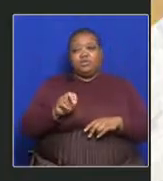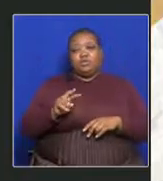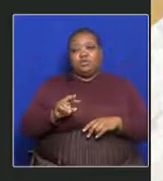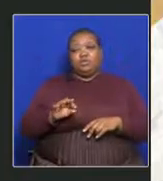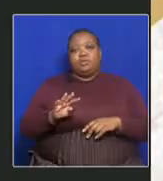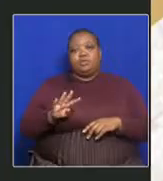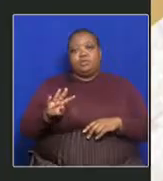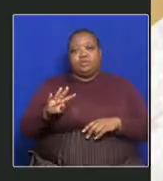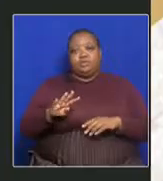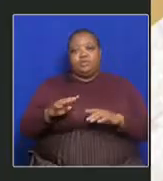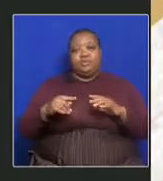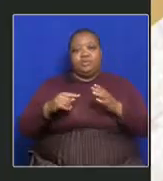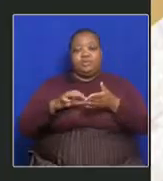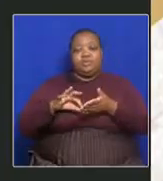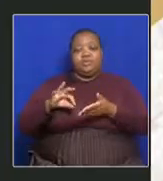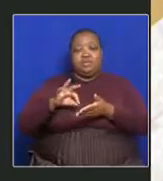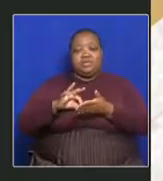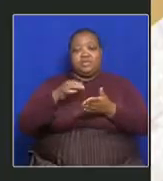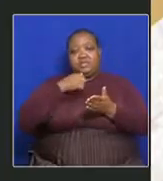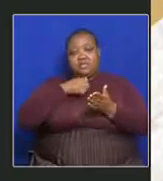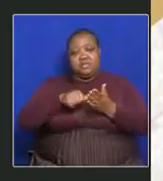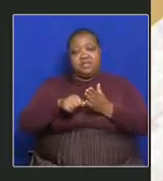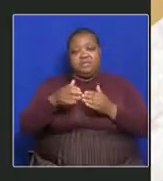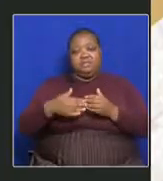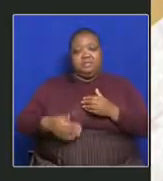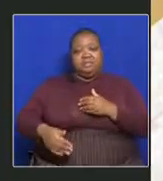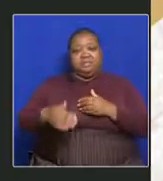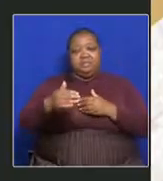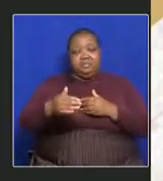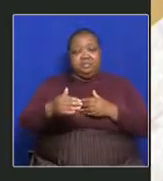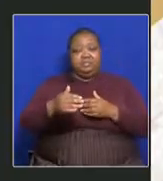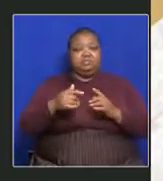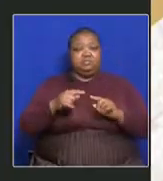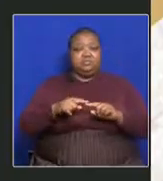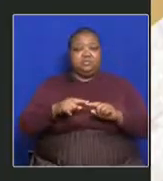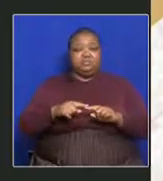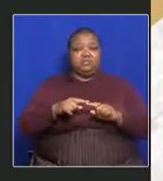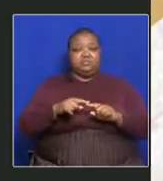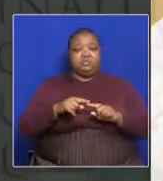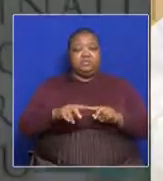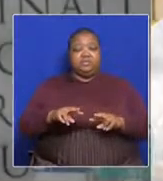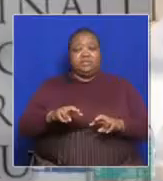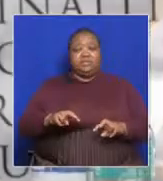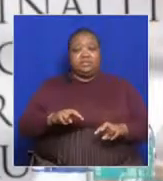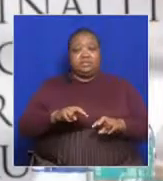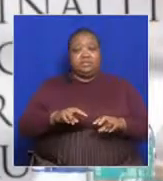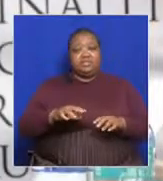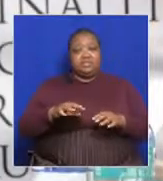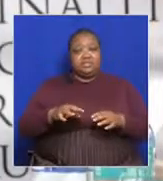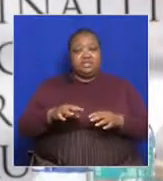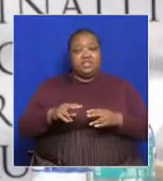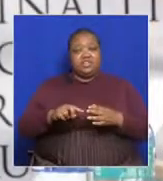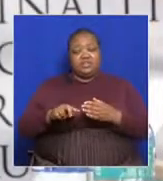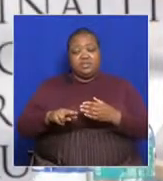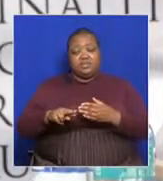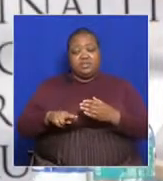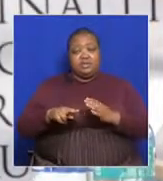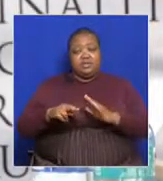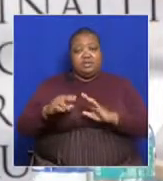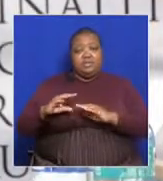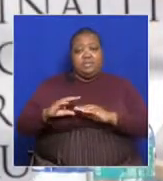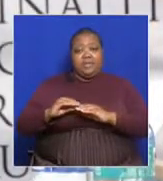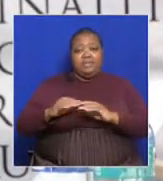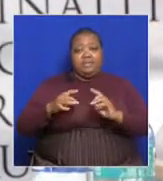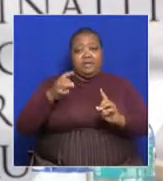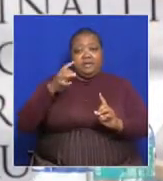of that letter, until further notice, pending the outcome of this investigation. Kindly inform the member accordingly. First question, at this